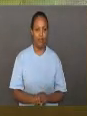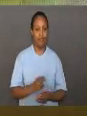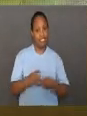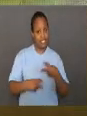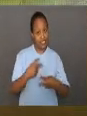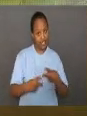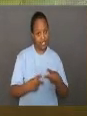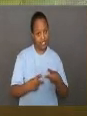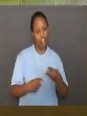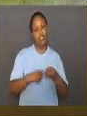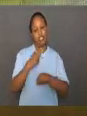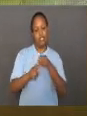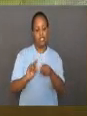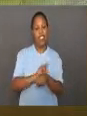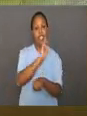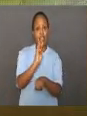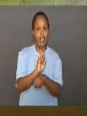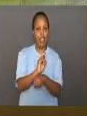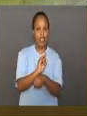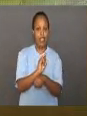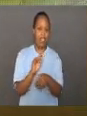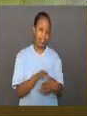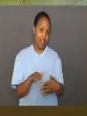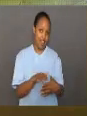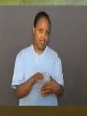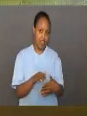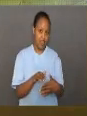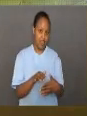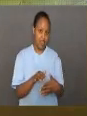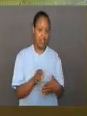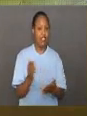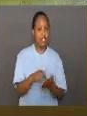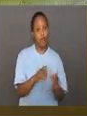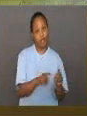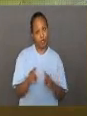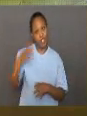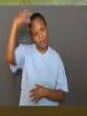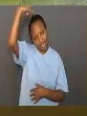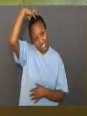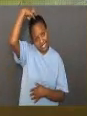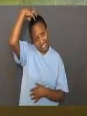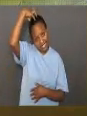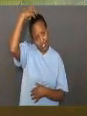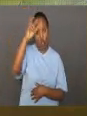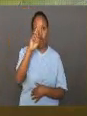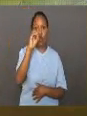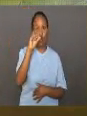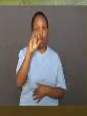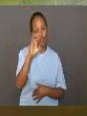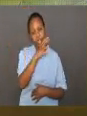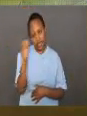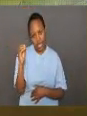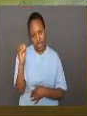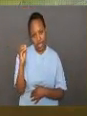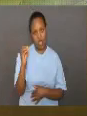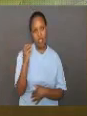Civics is the study of citizenship. It is the study of the role of government and of the roles